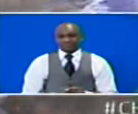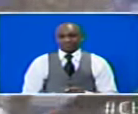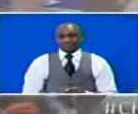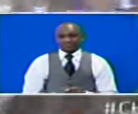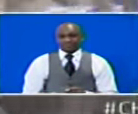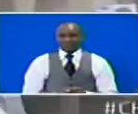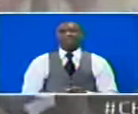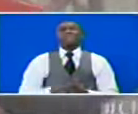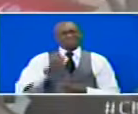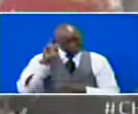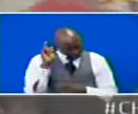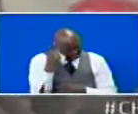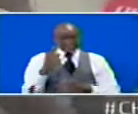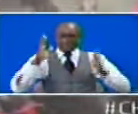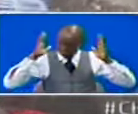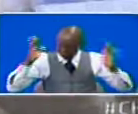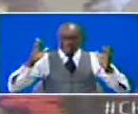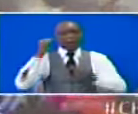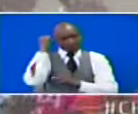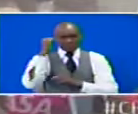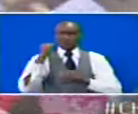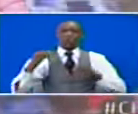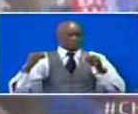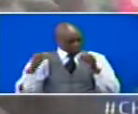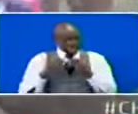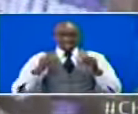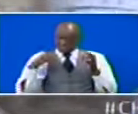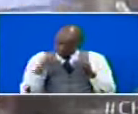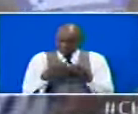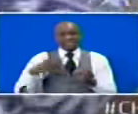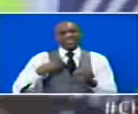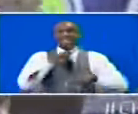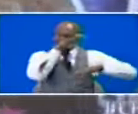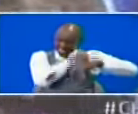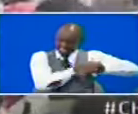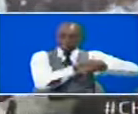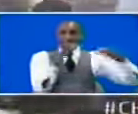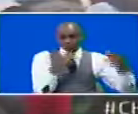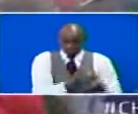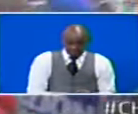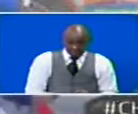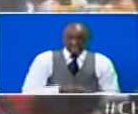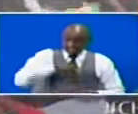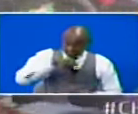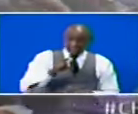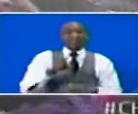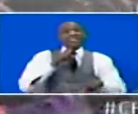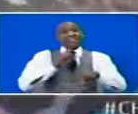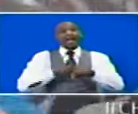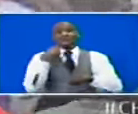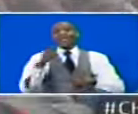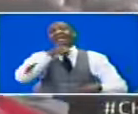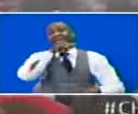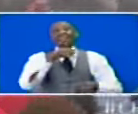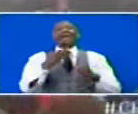It was the first major political rally by the opposition National Super Alliance, NASA, since they unveiled their presidential